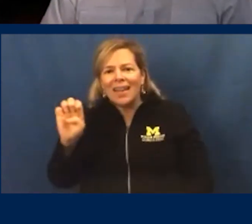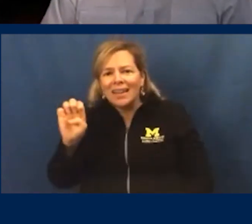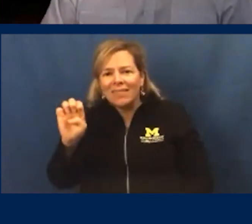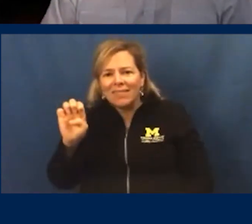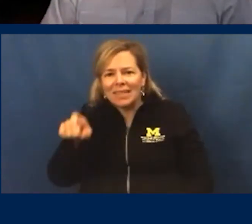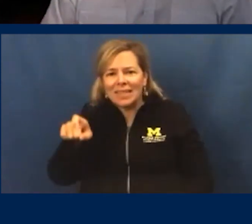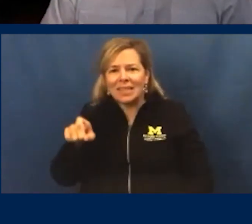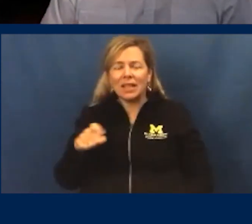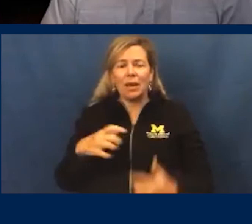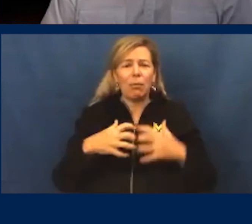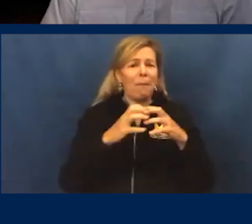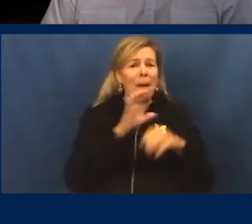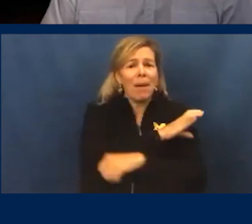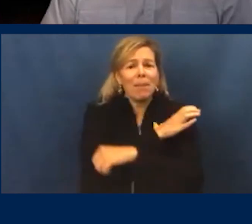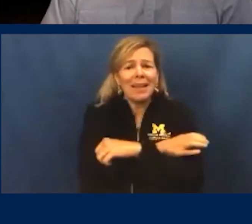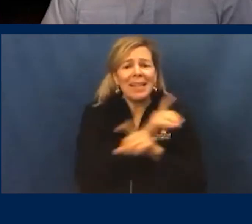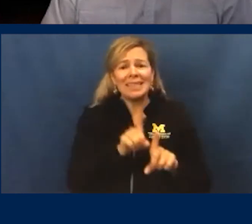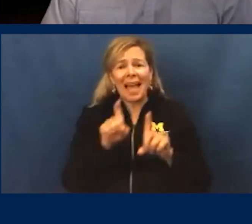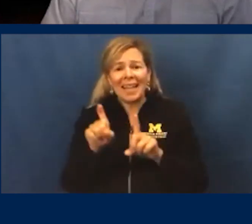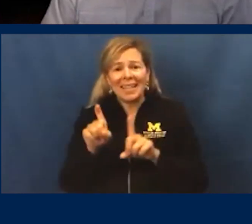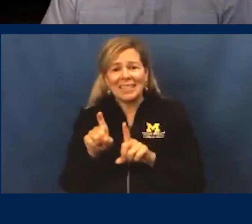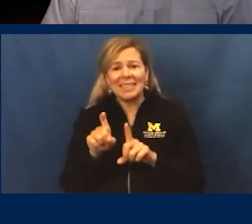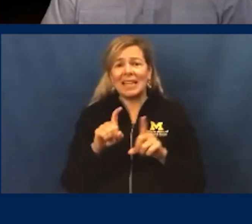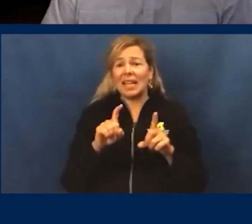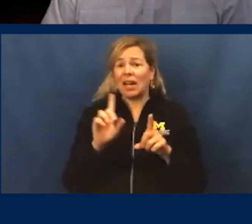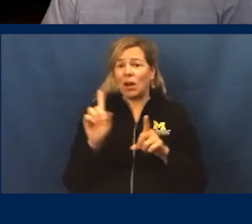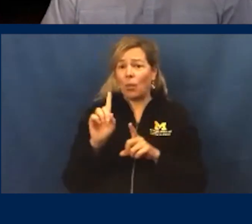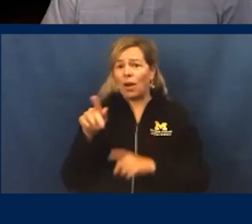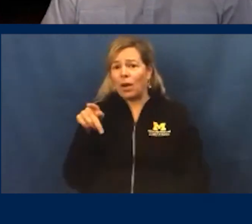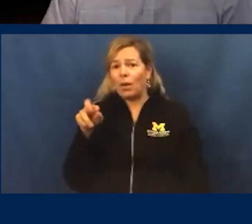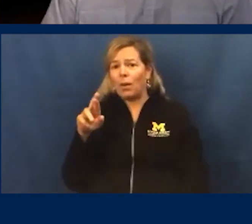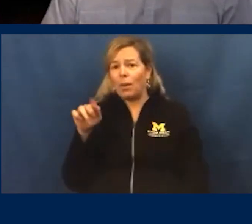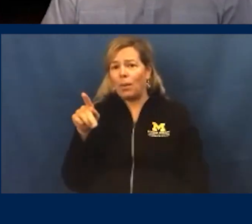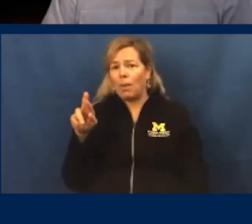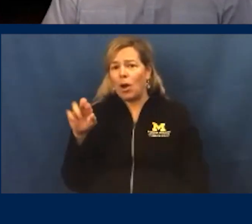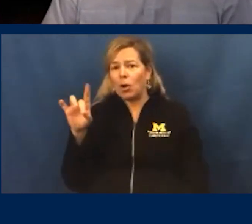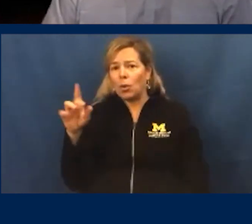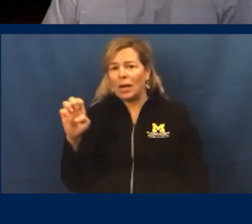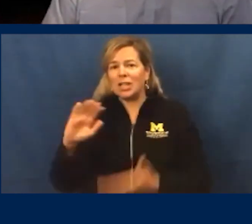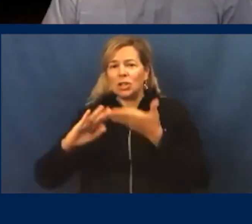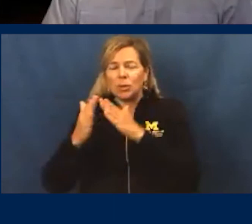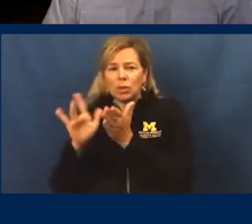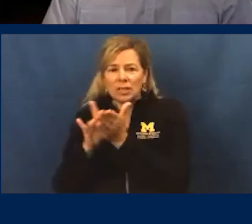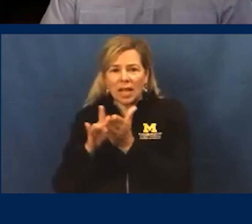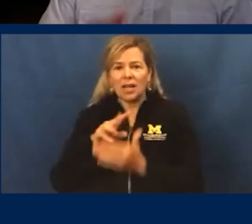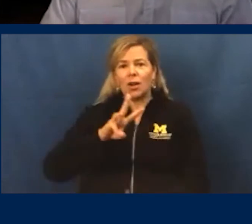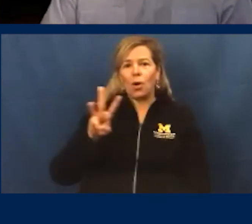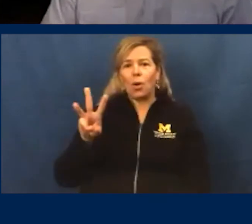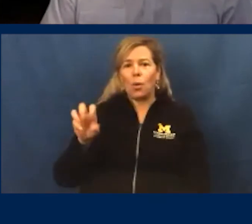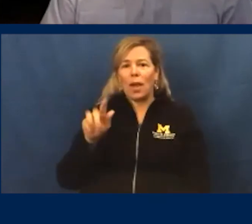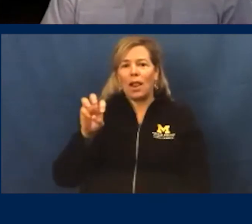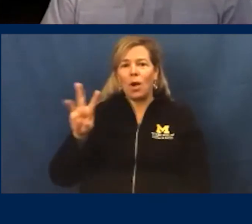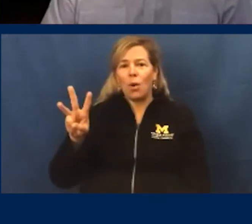clinics and testing at Park Ridge Community Center, in Willow Run, at Perry School, Bethel